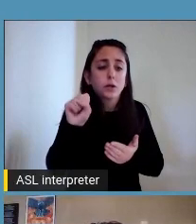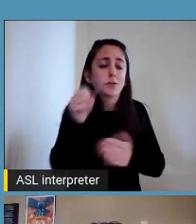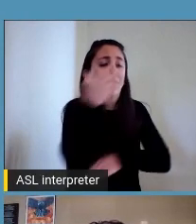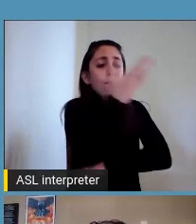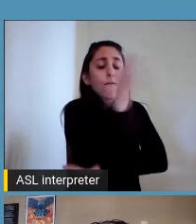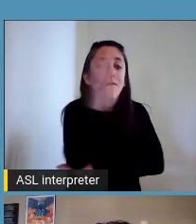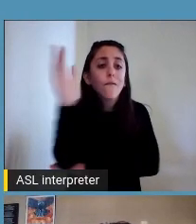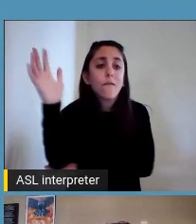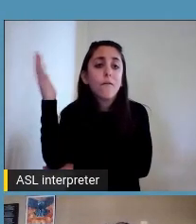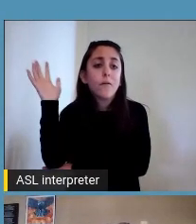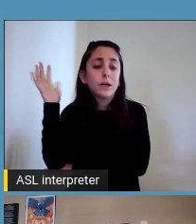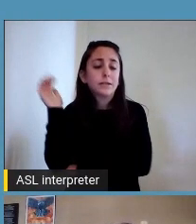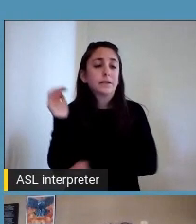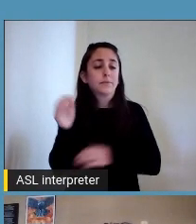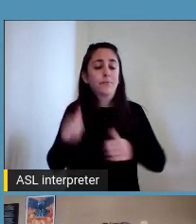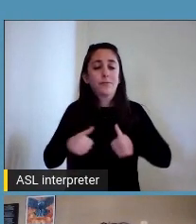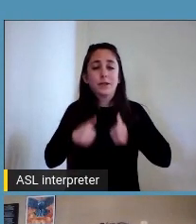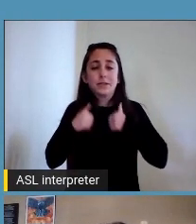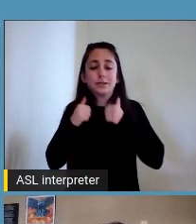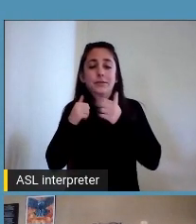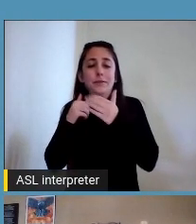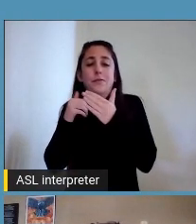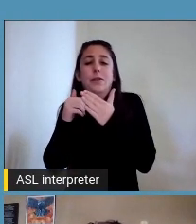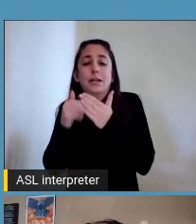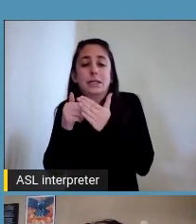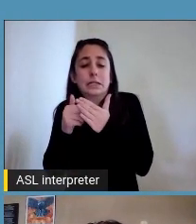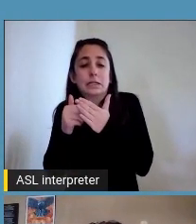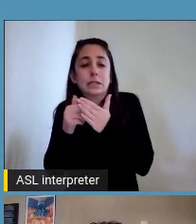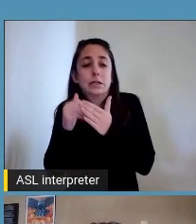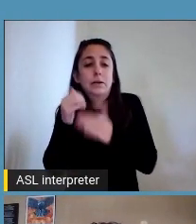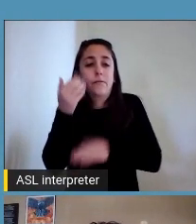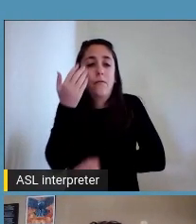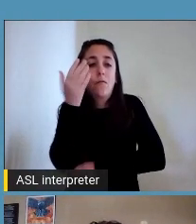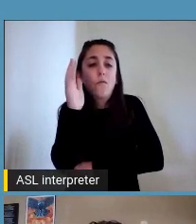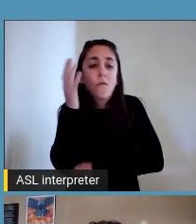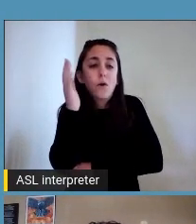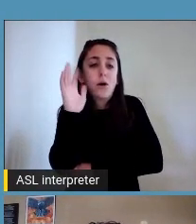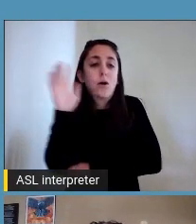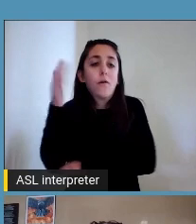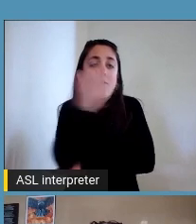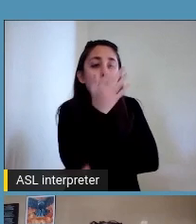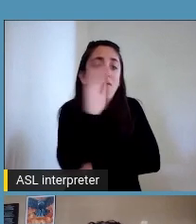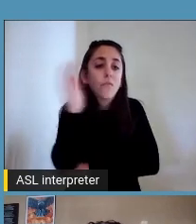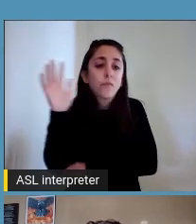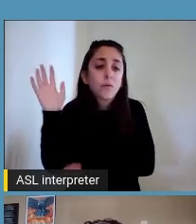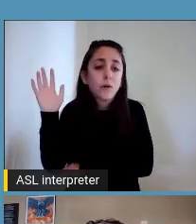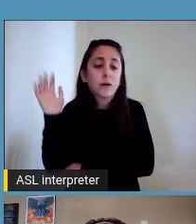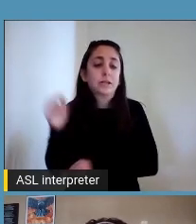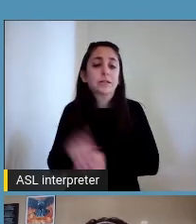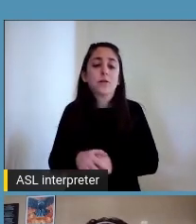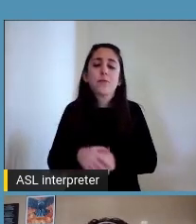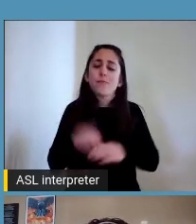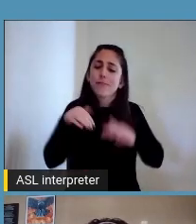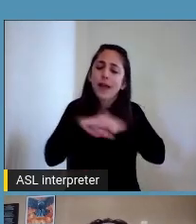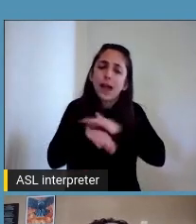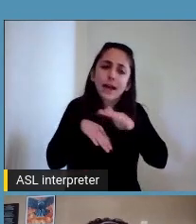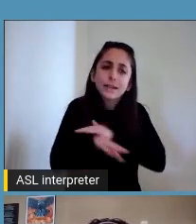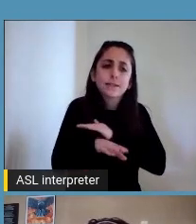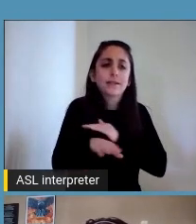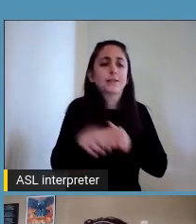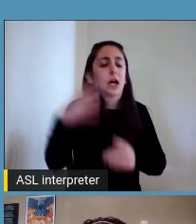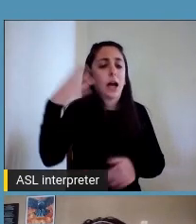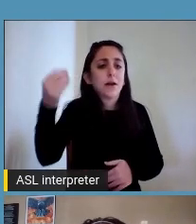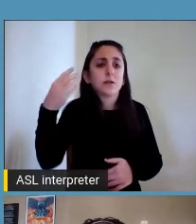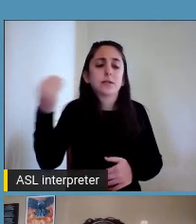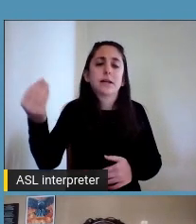which is right on the edge of that national forest. So I have endless access to nature. And in fact, this video, I